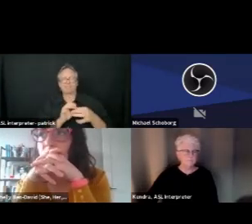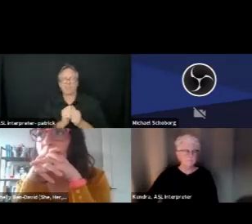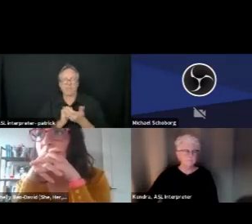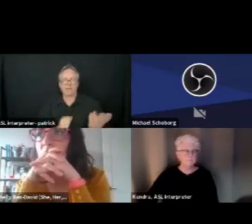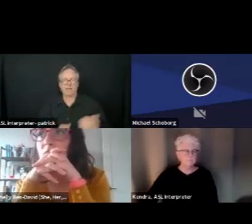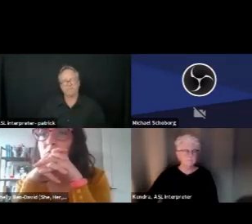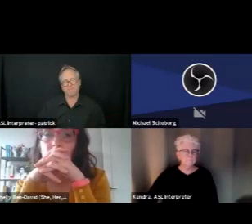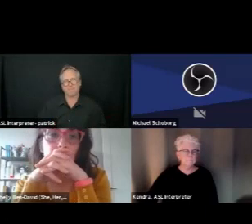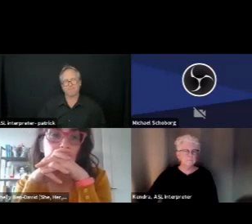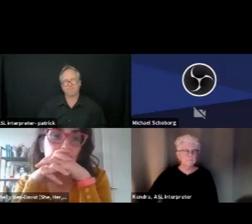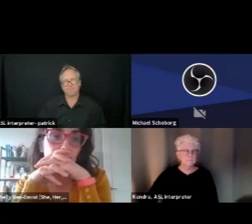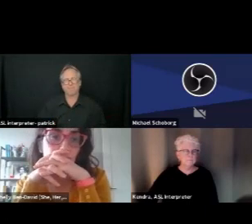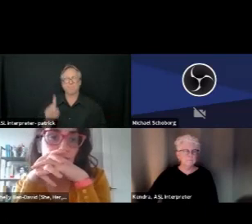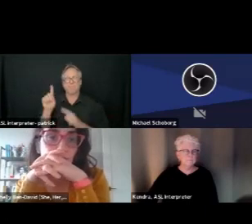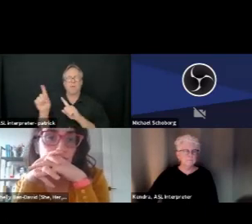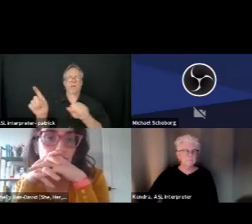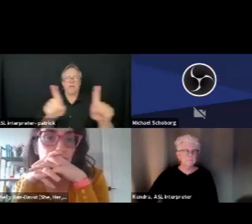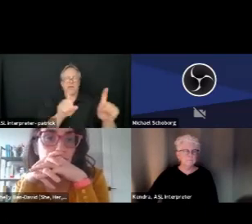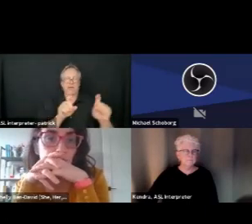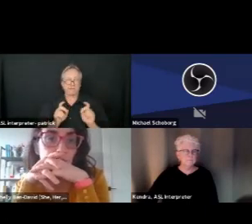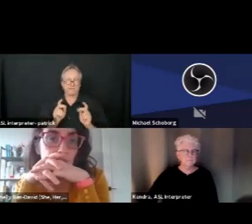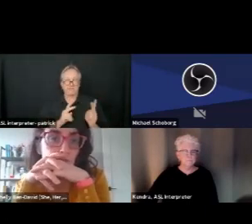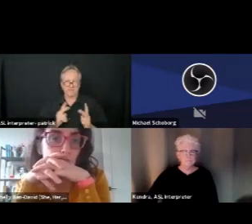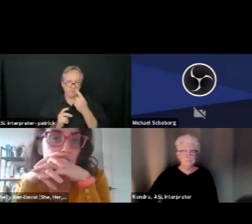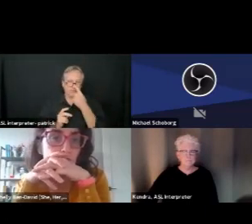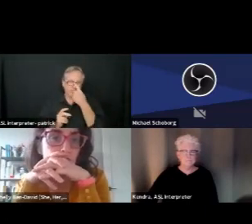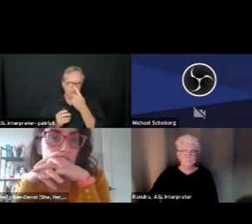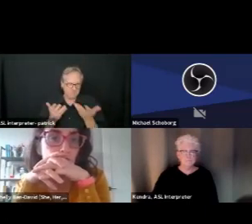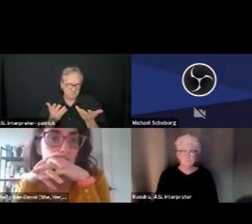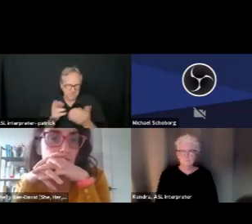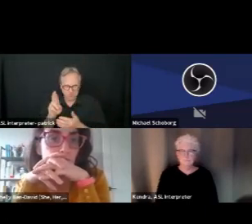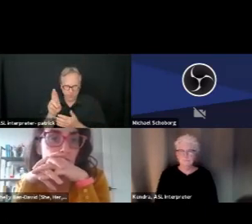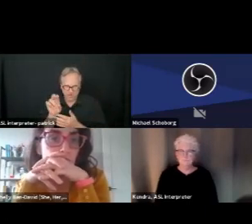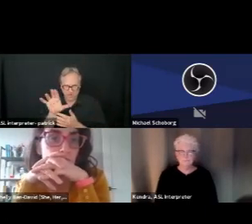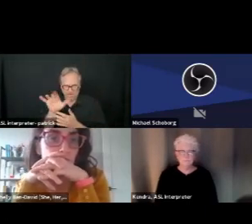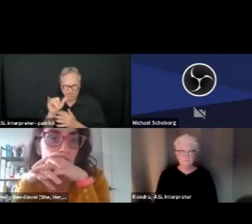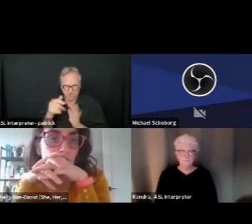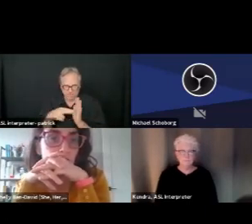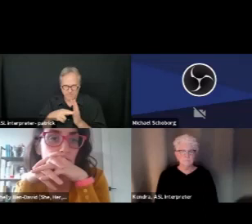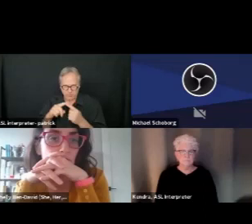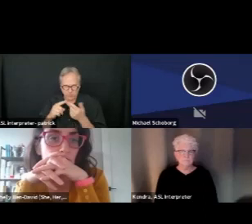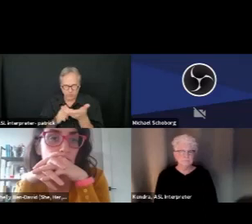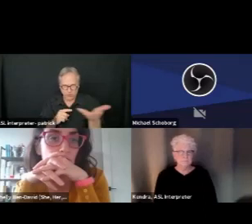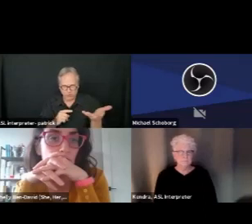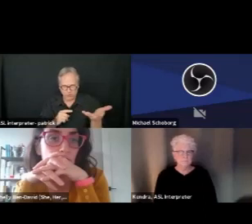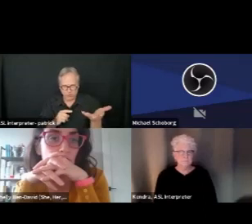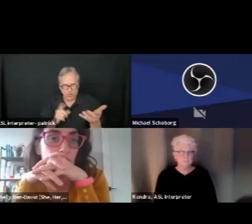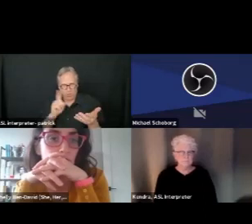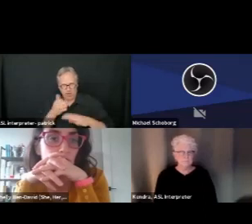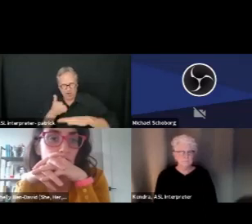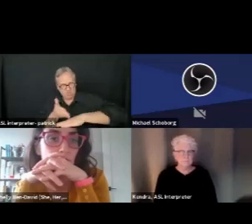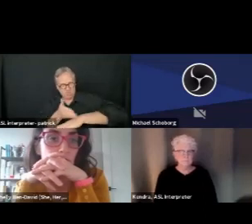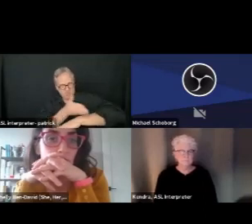And so when I asked people about how what recovery meant to them and where they were along their process of